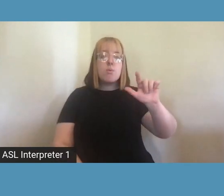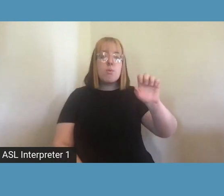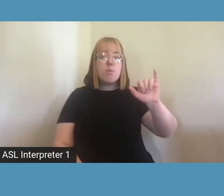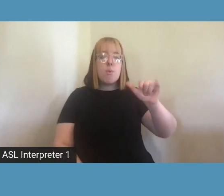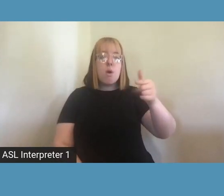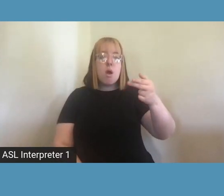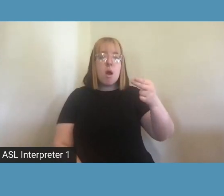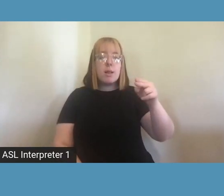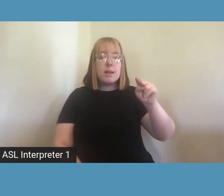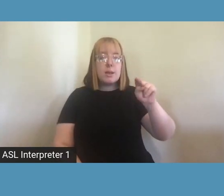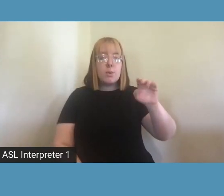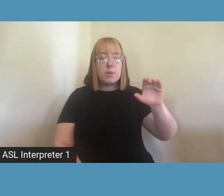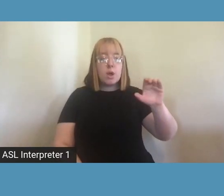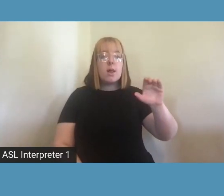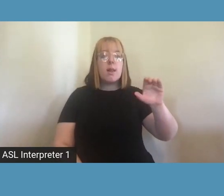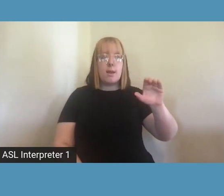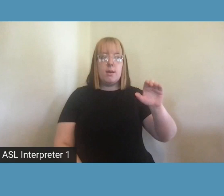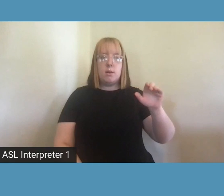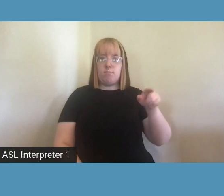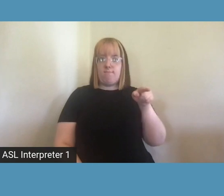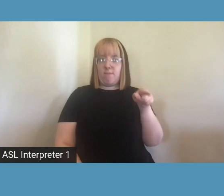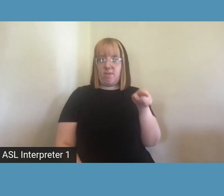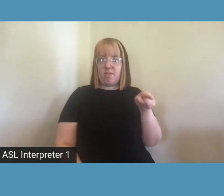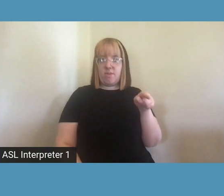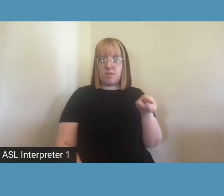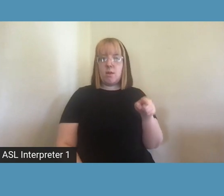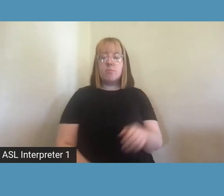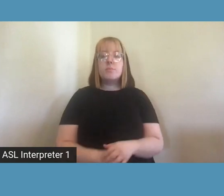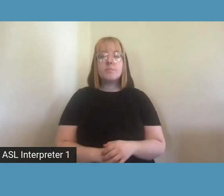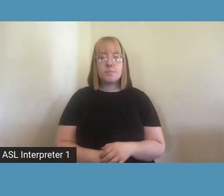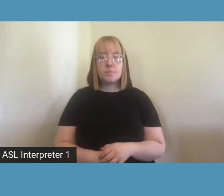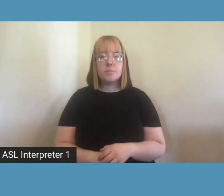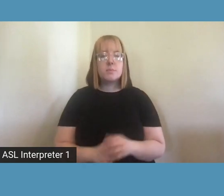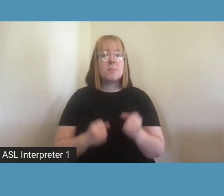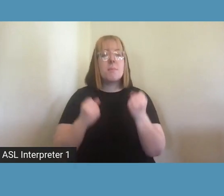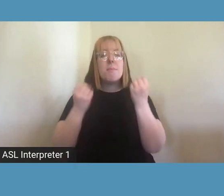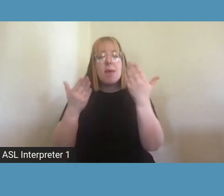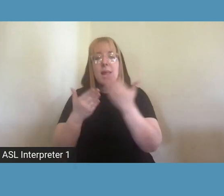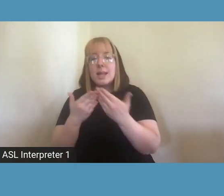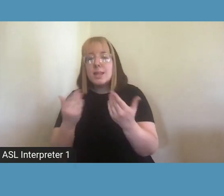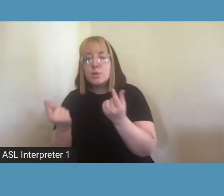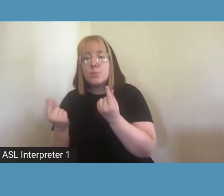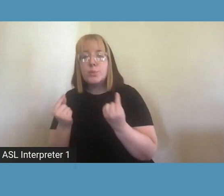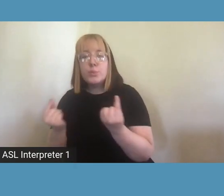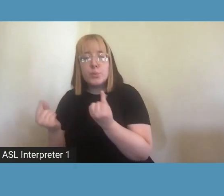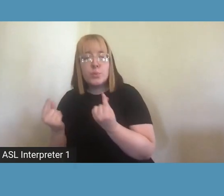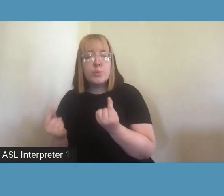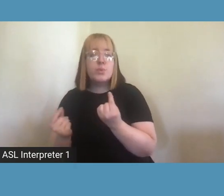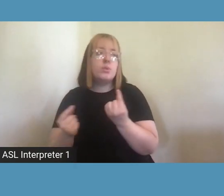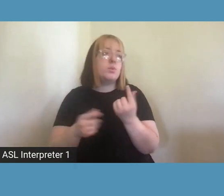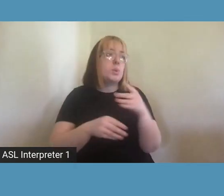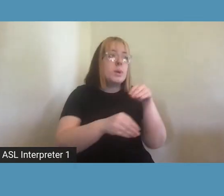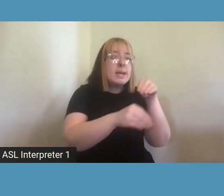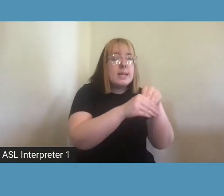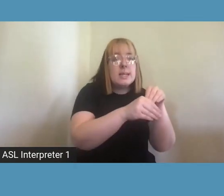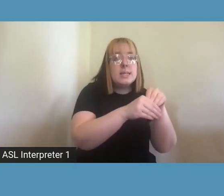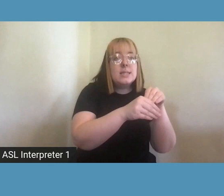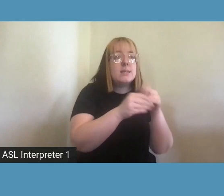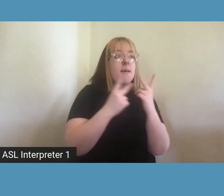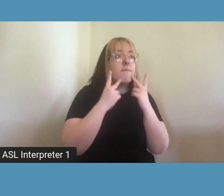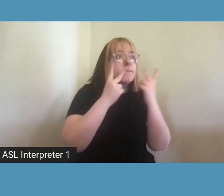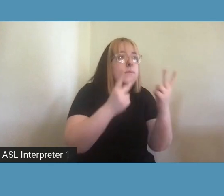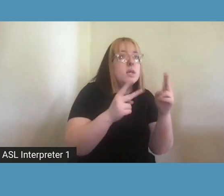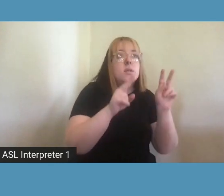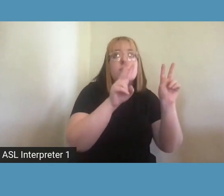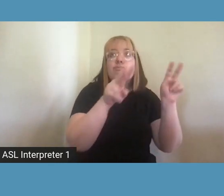location. There's just a lot of things to do, a lot of things to see, whether you're coming inside to the museum to see a lot of our special